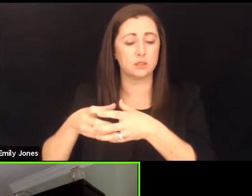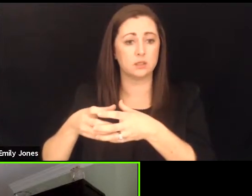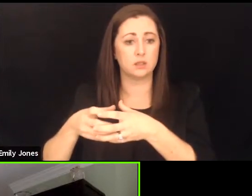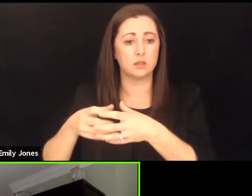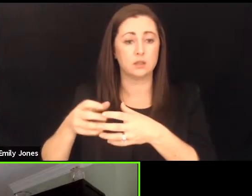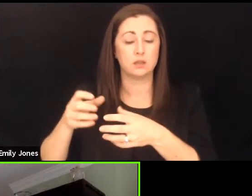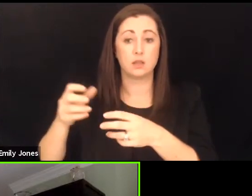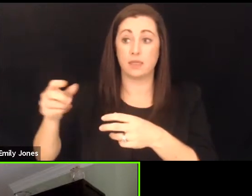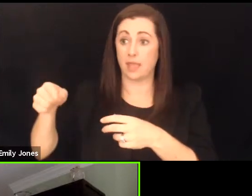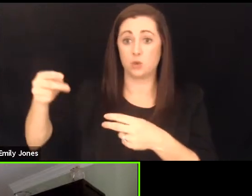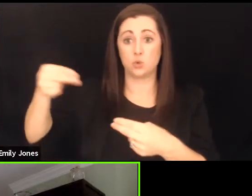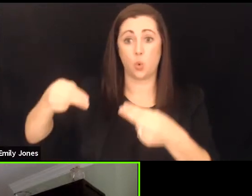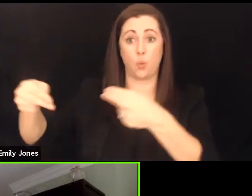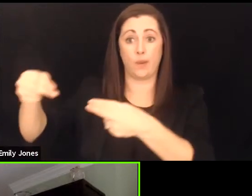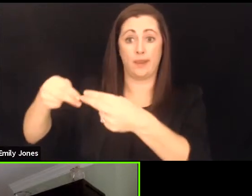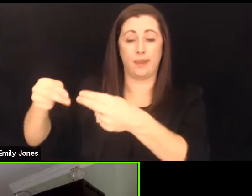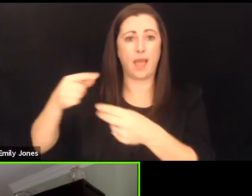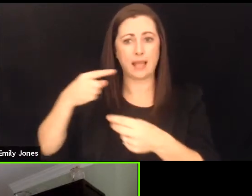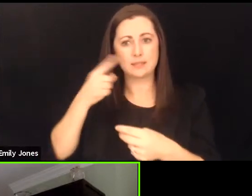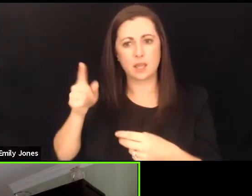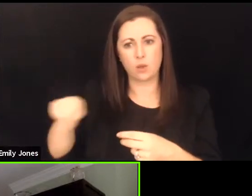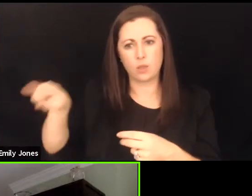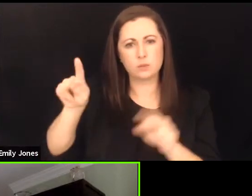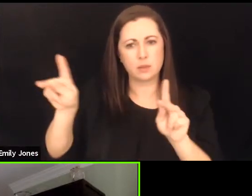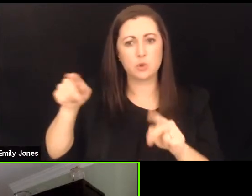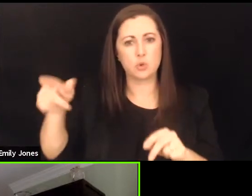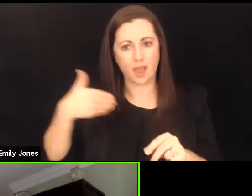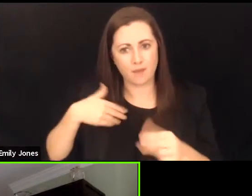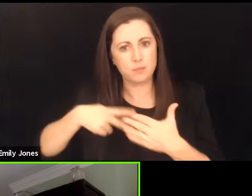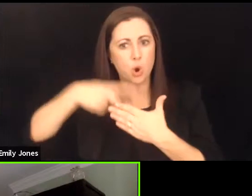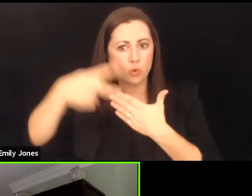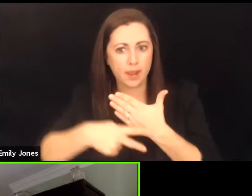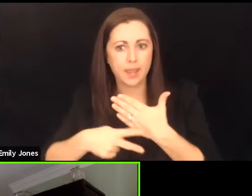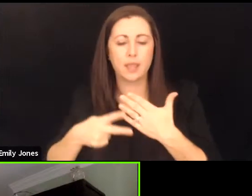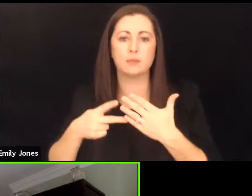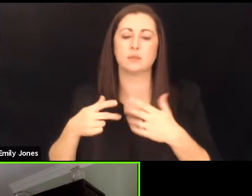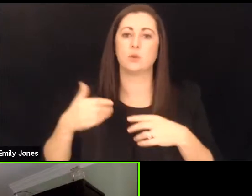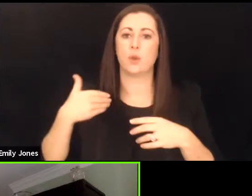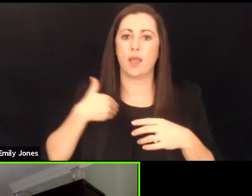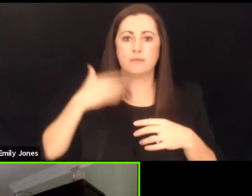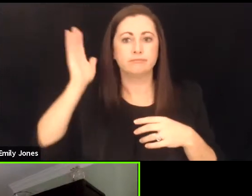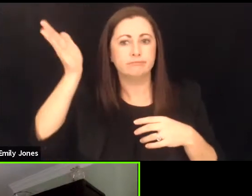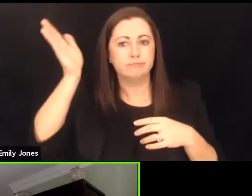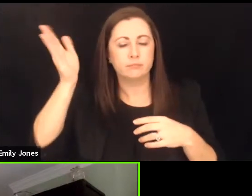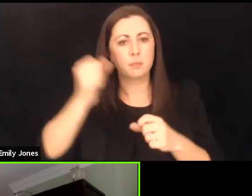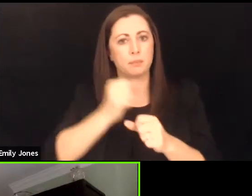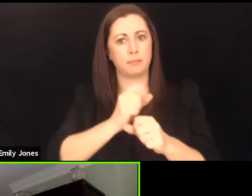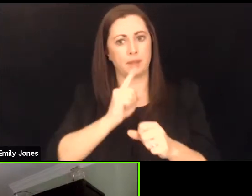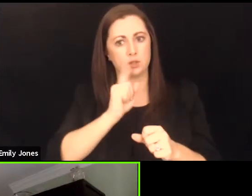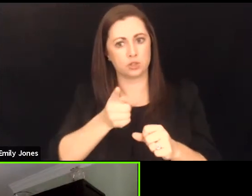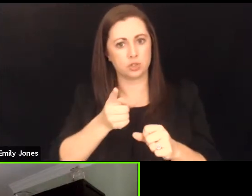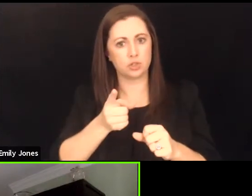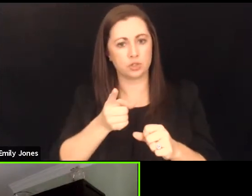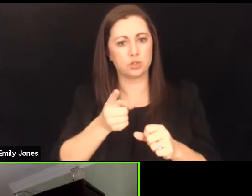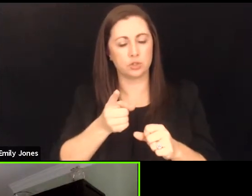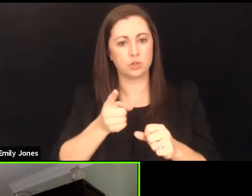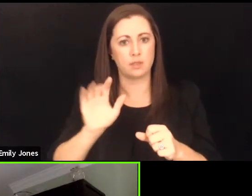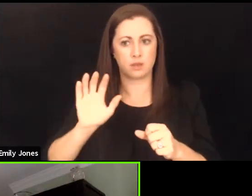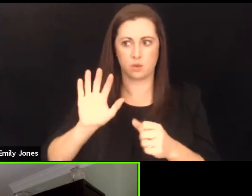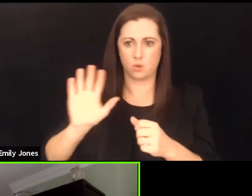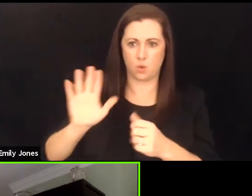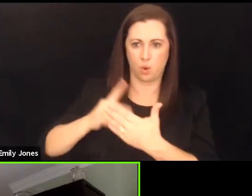you all have programs. You have speakers in and you have programs. Make sure that part of that